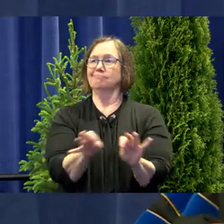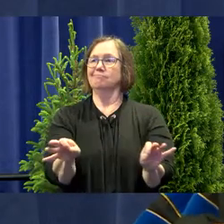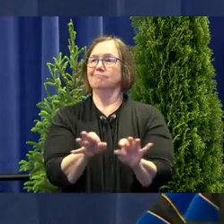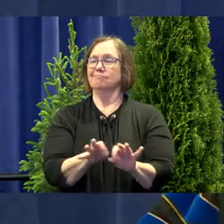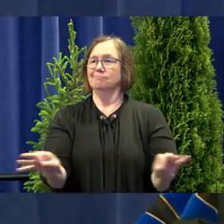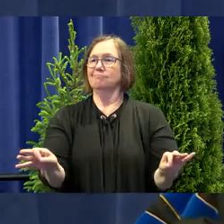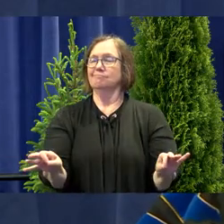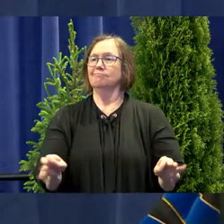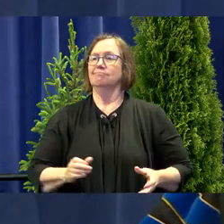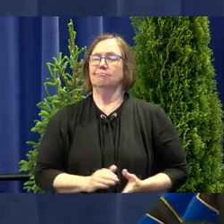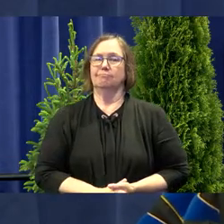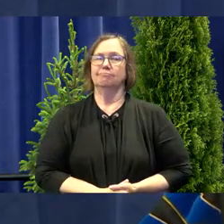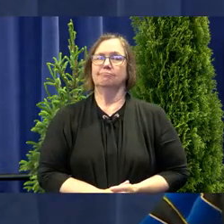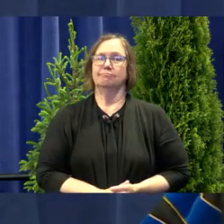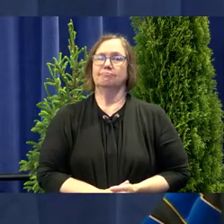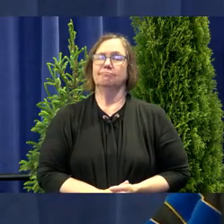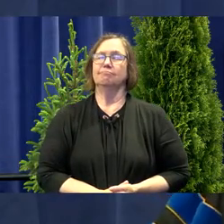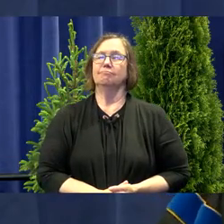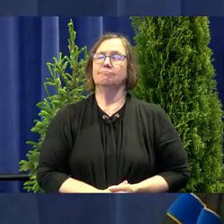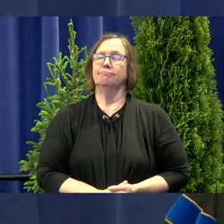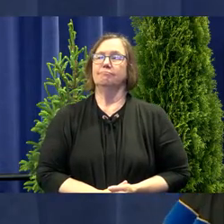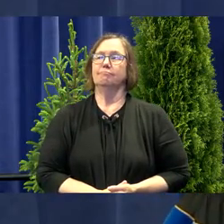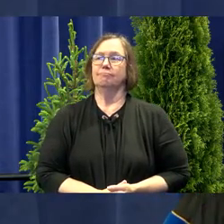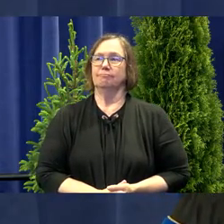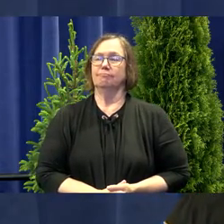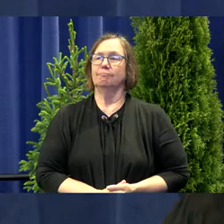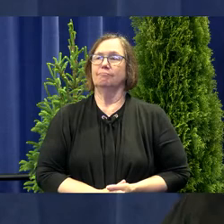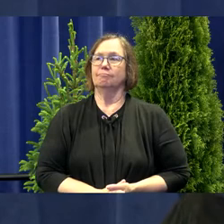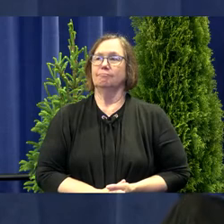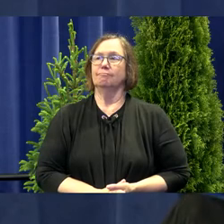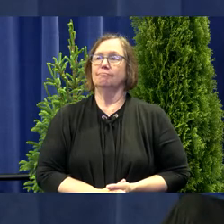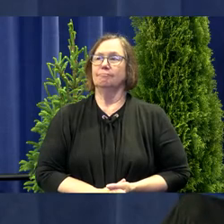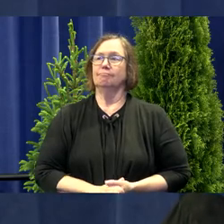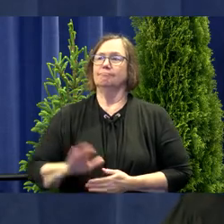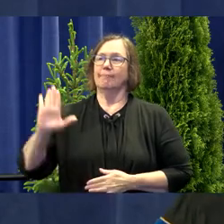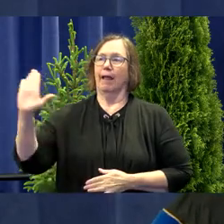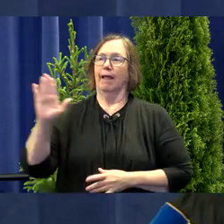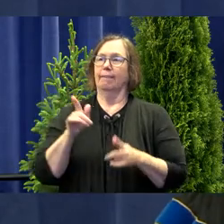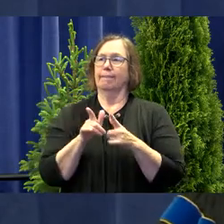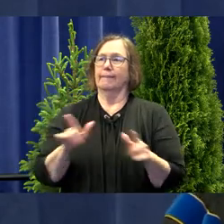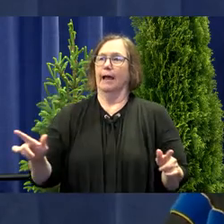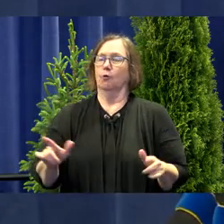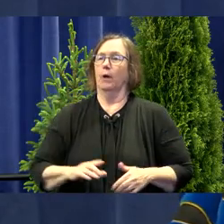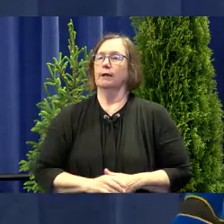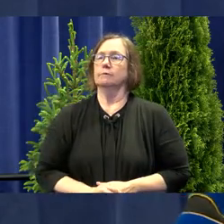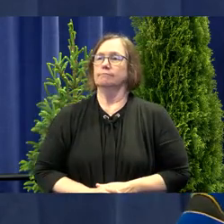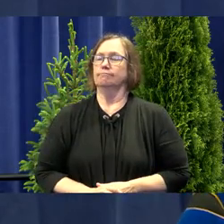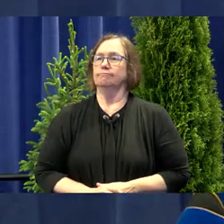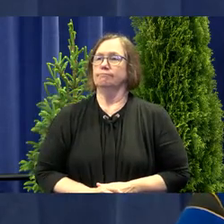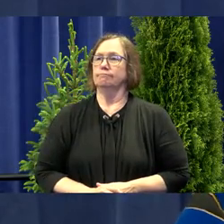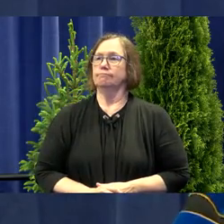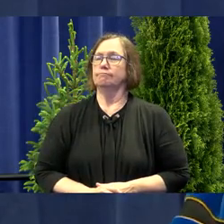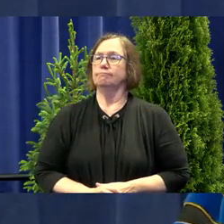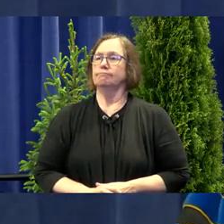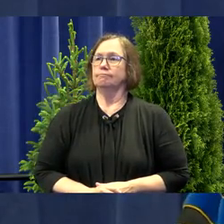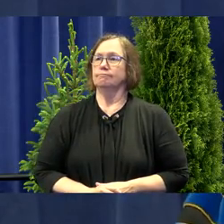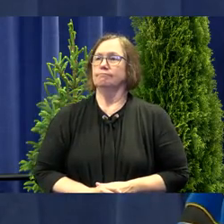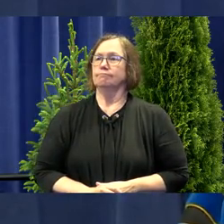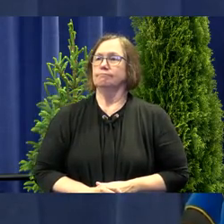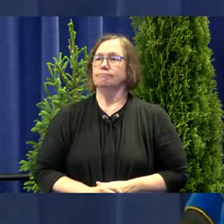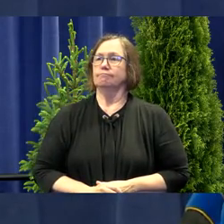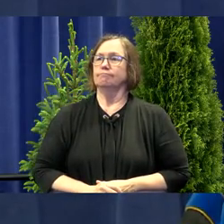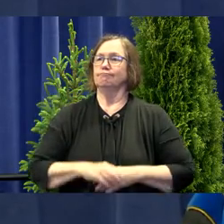nisto nitaniko makui samena, nimoto to asitata, amskapi pikani,